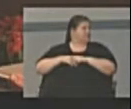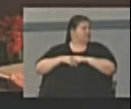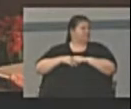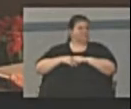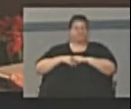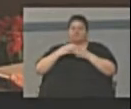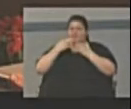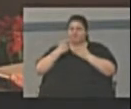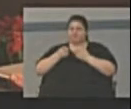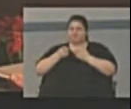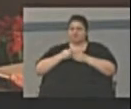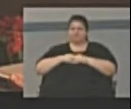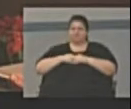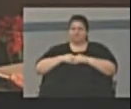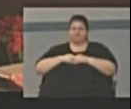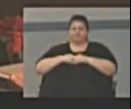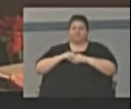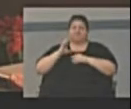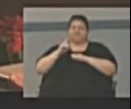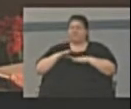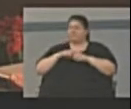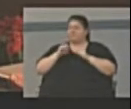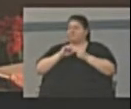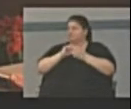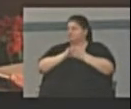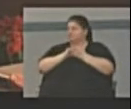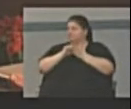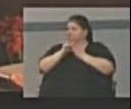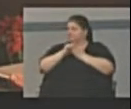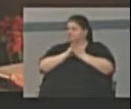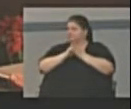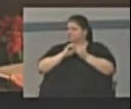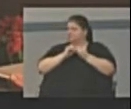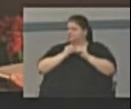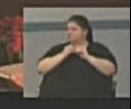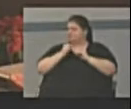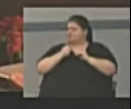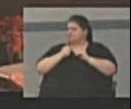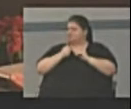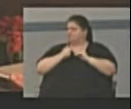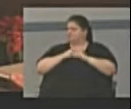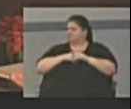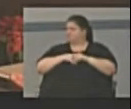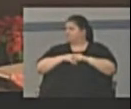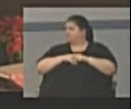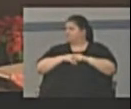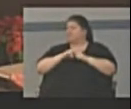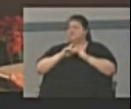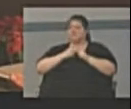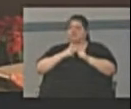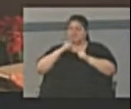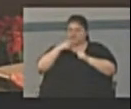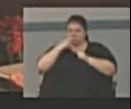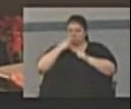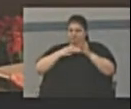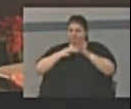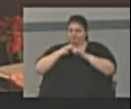Thank you. Move to agenda item number 10. Second public hearing with possible action on resolution